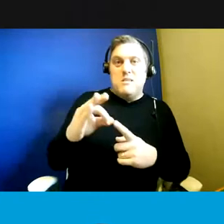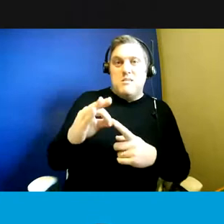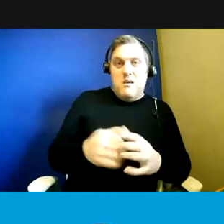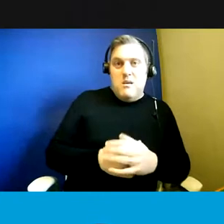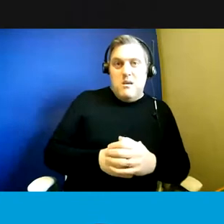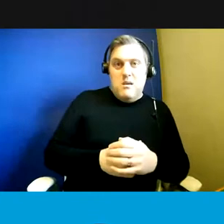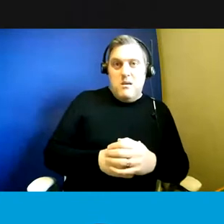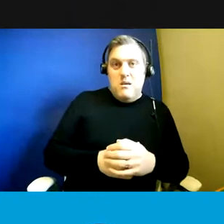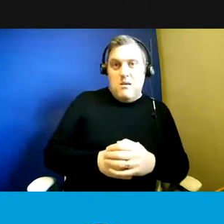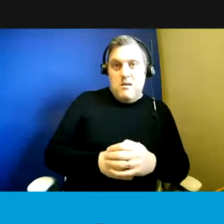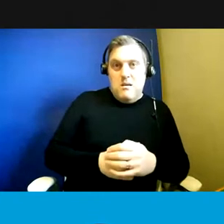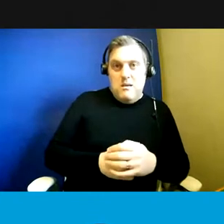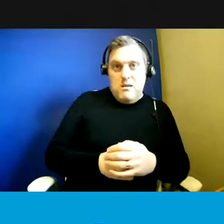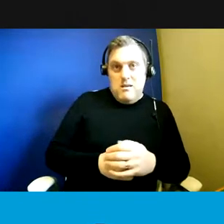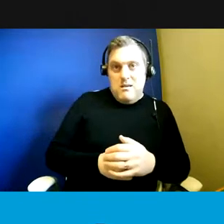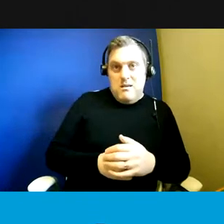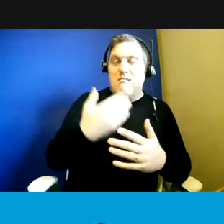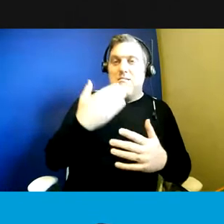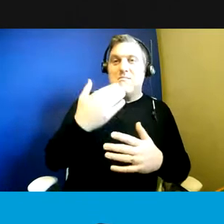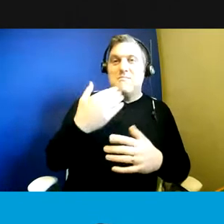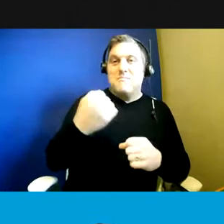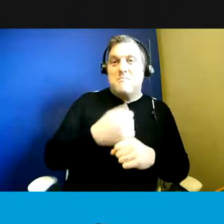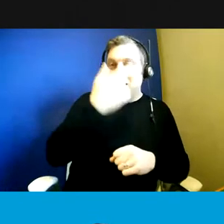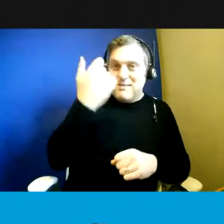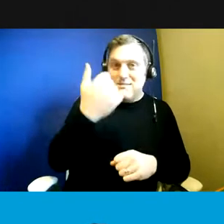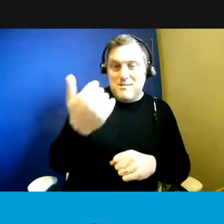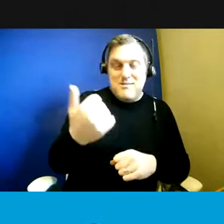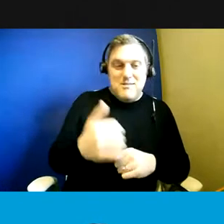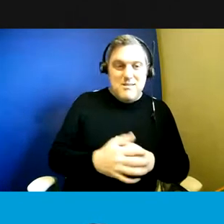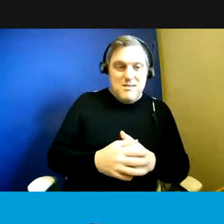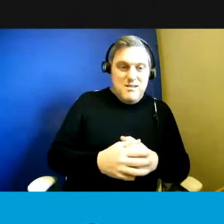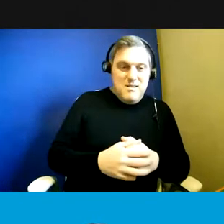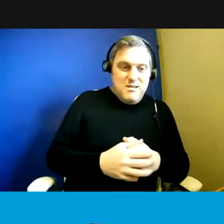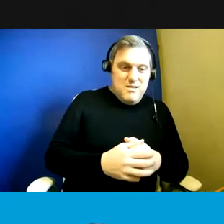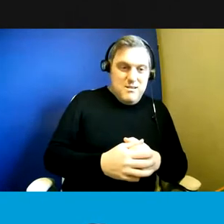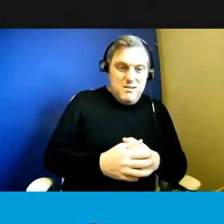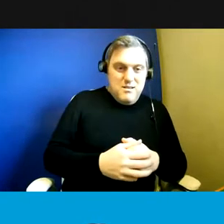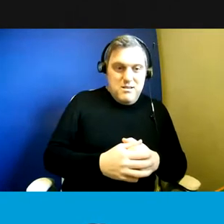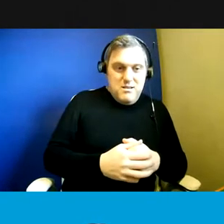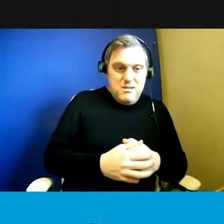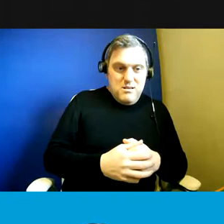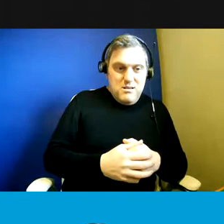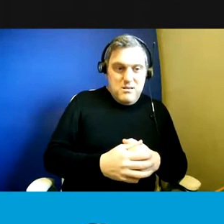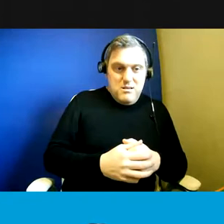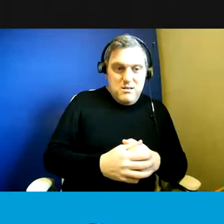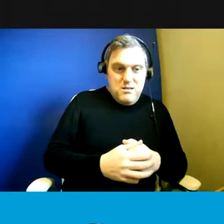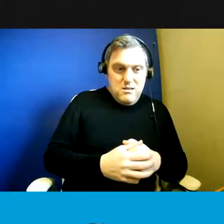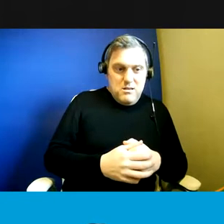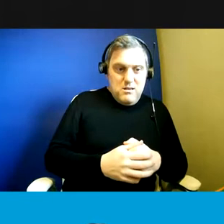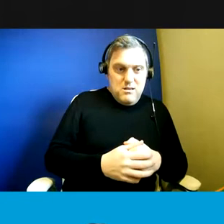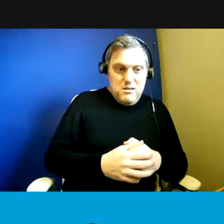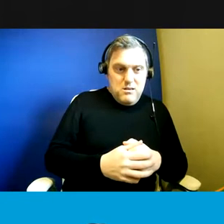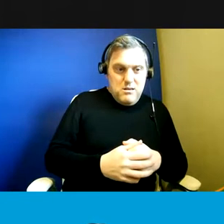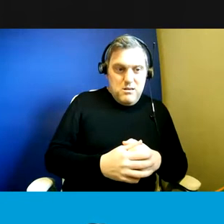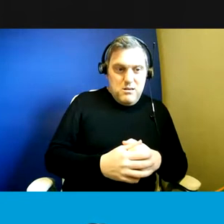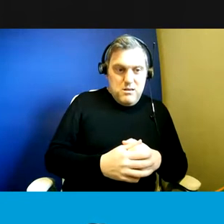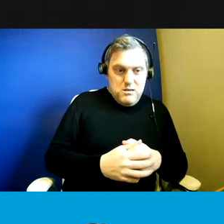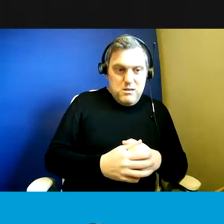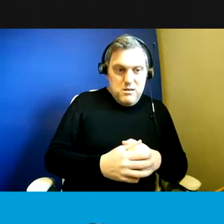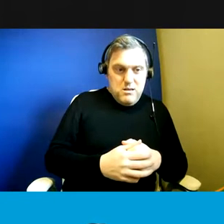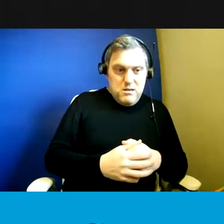Thank you. Well, that makes sense anyway. It does. Yeah. Thank you very much, Peter. Pleasure. Thank you. Katie, sorry. I